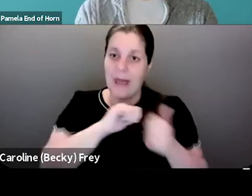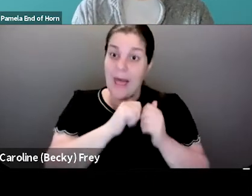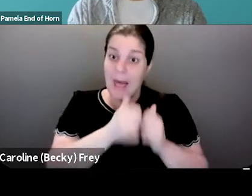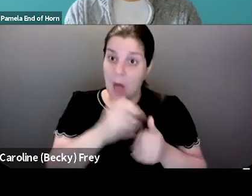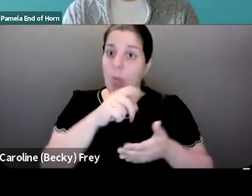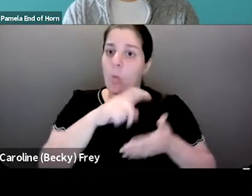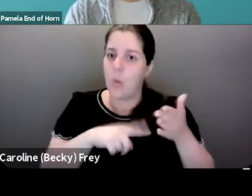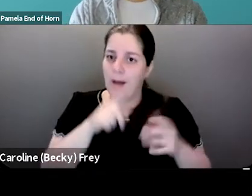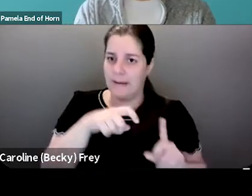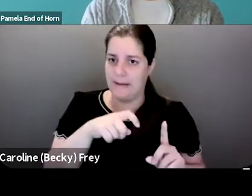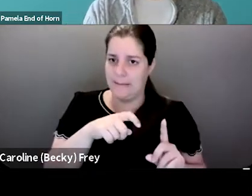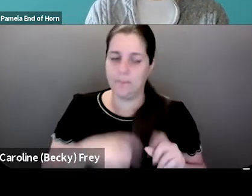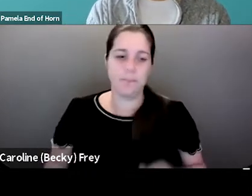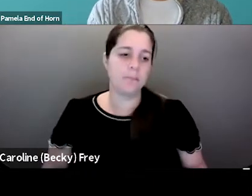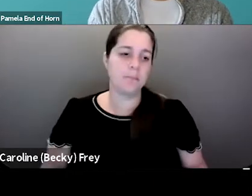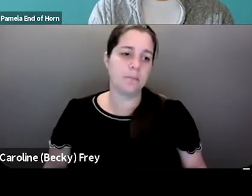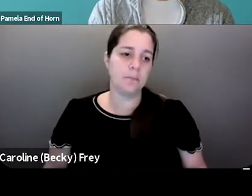Next slide, please.